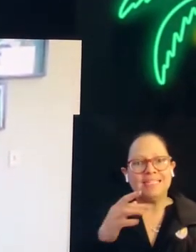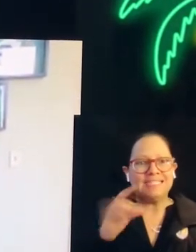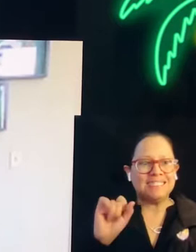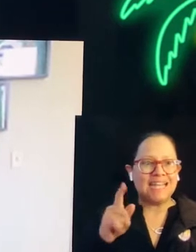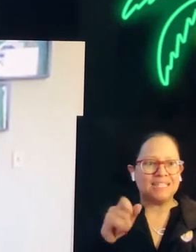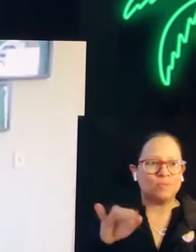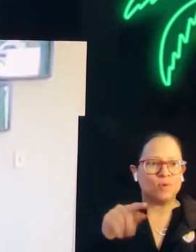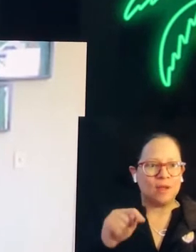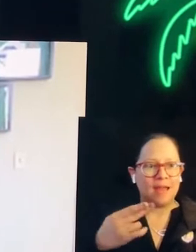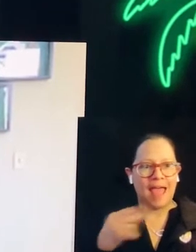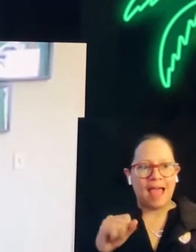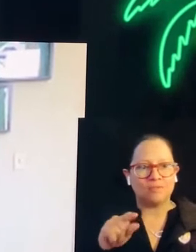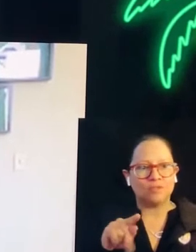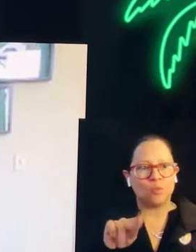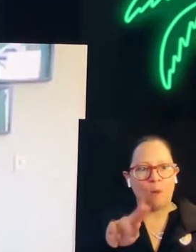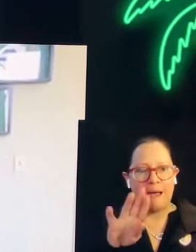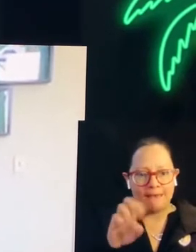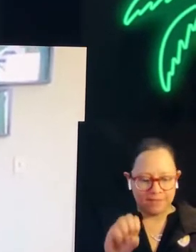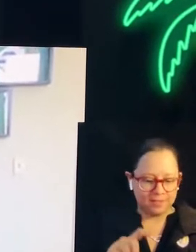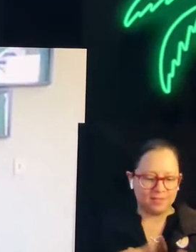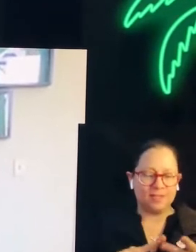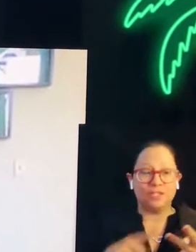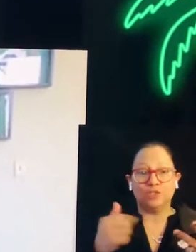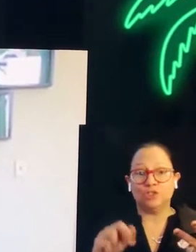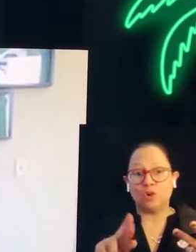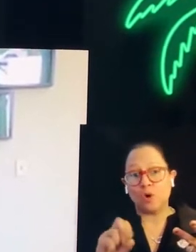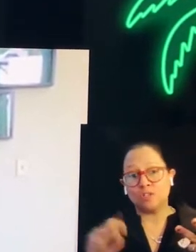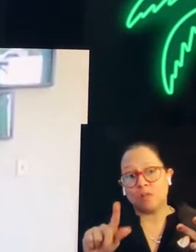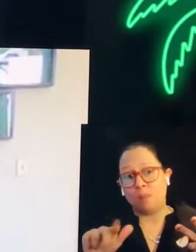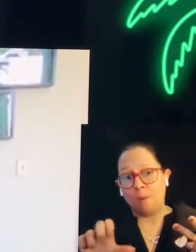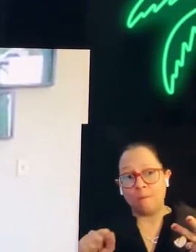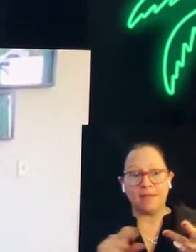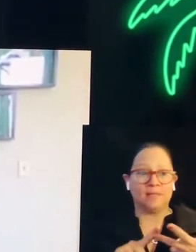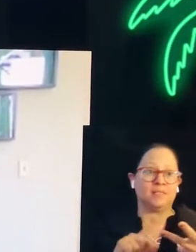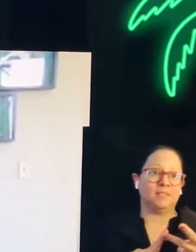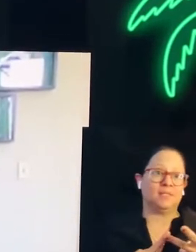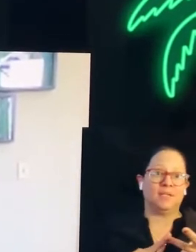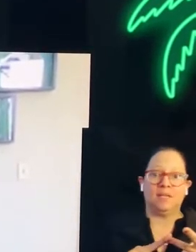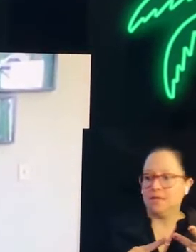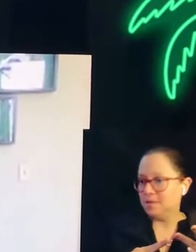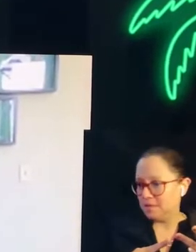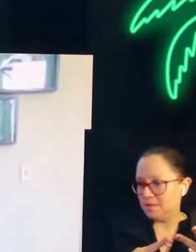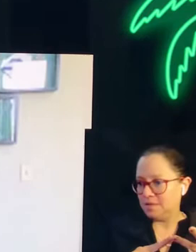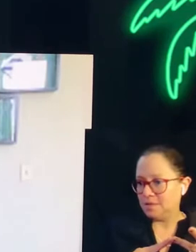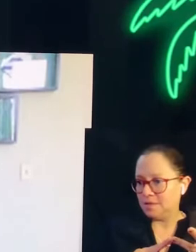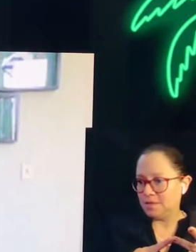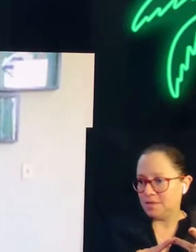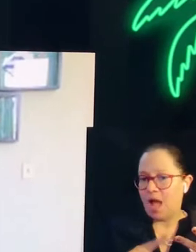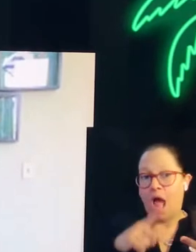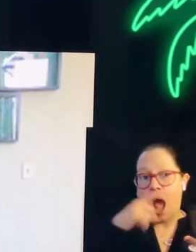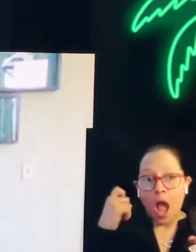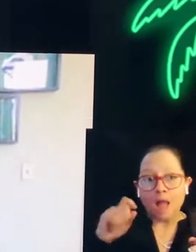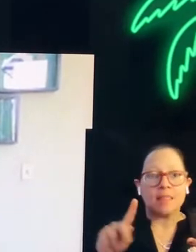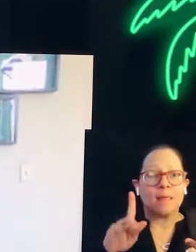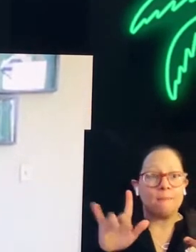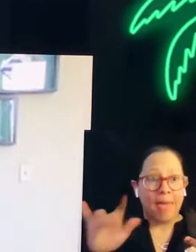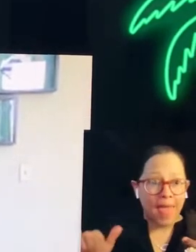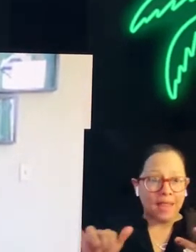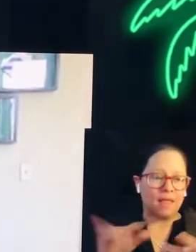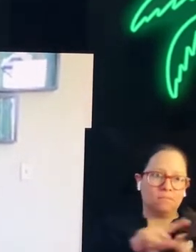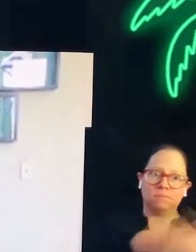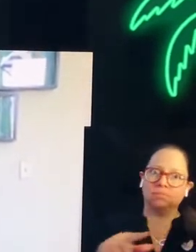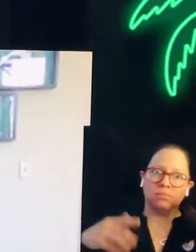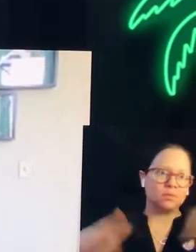in addition to working with films for Century Fox and Warner Brothers. So welcome, welcome, Gabriel, to